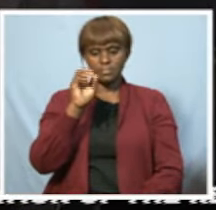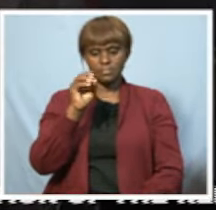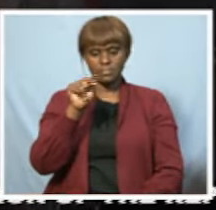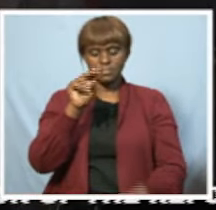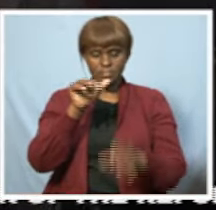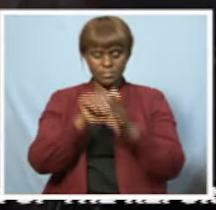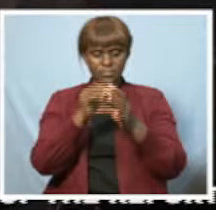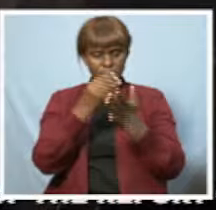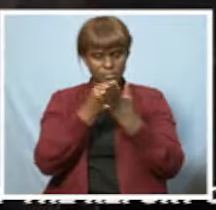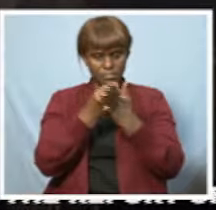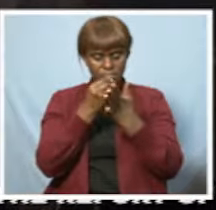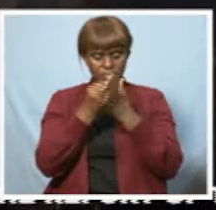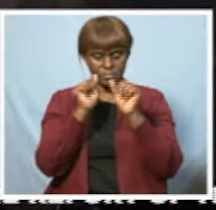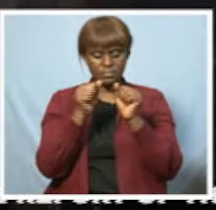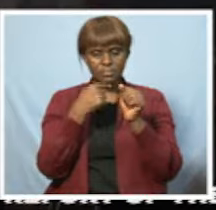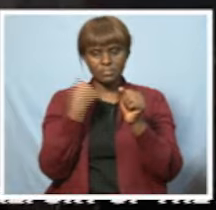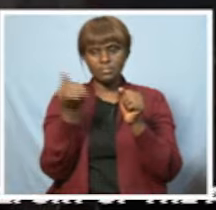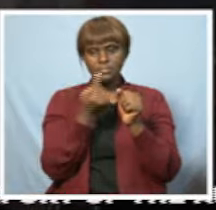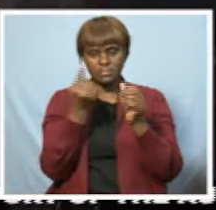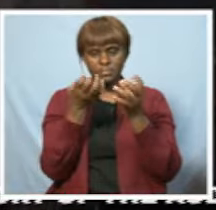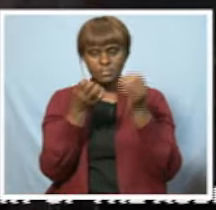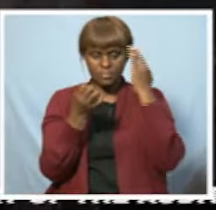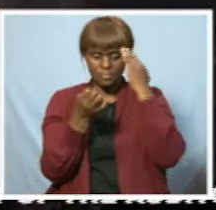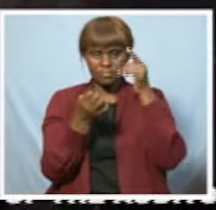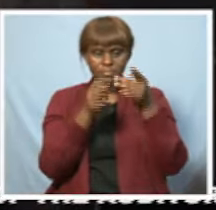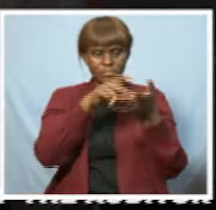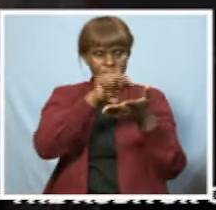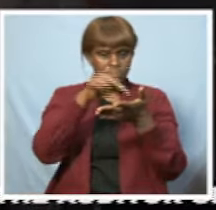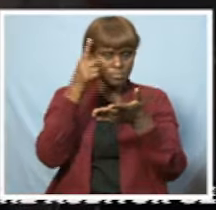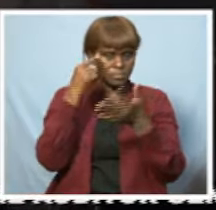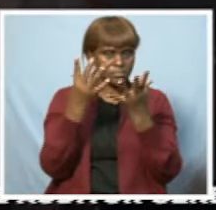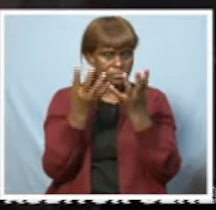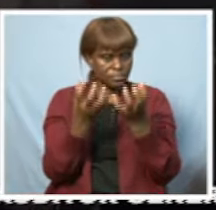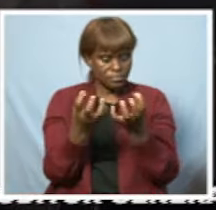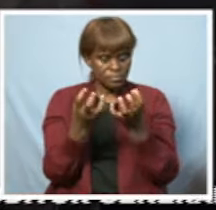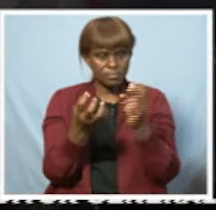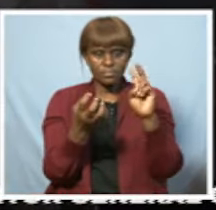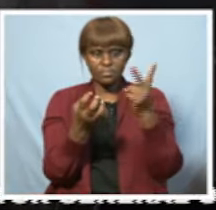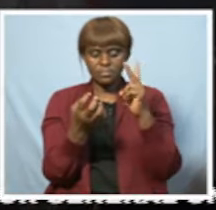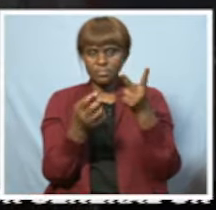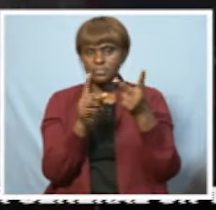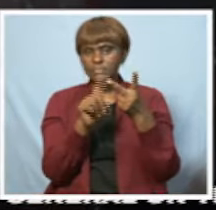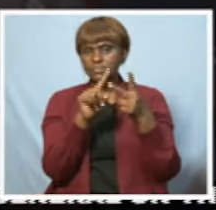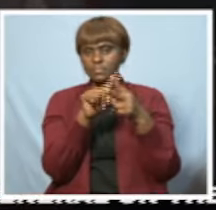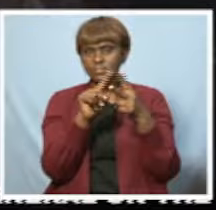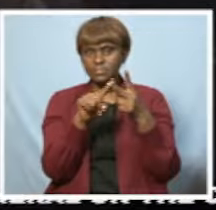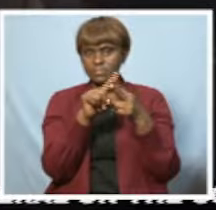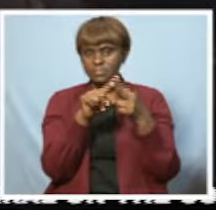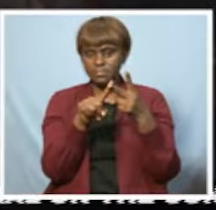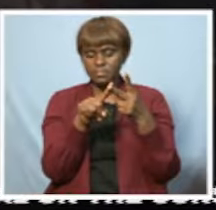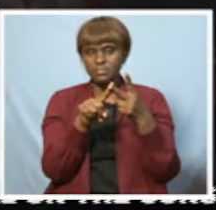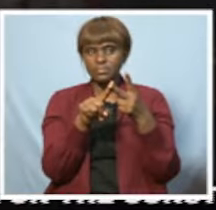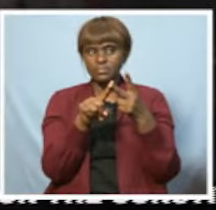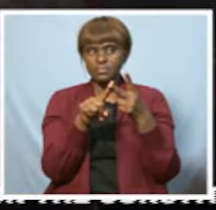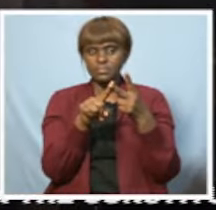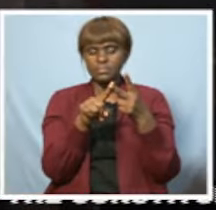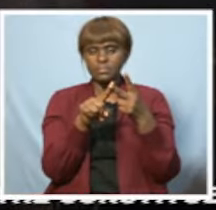So it could have been, so I want to find out, do you pay for a dry borehole? Second is